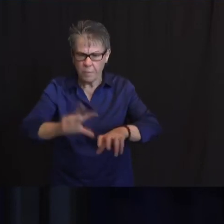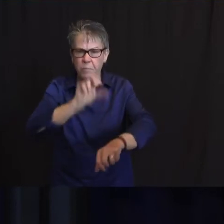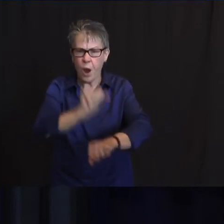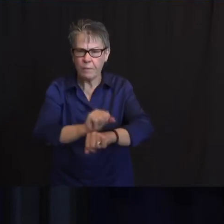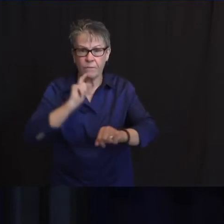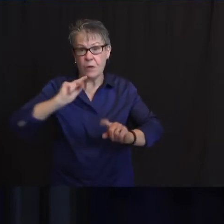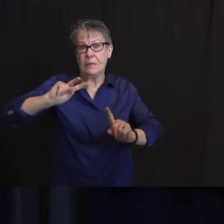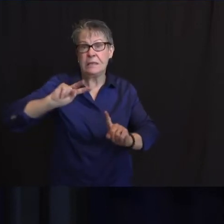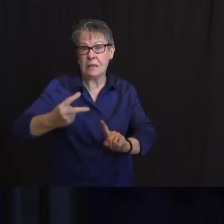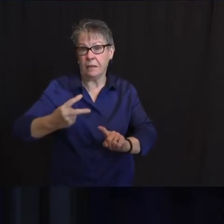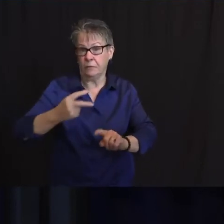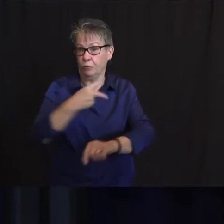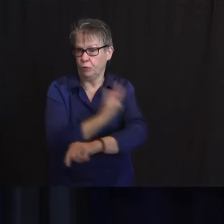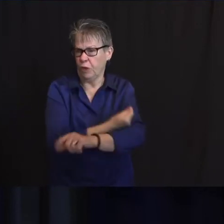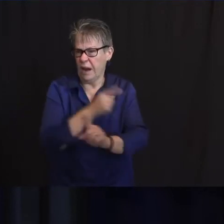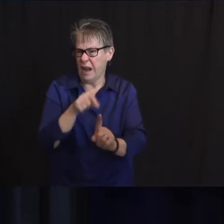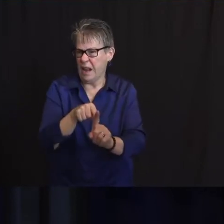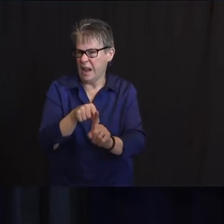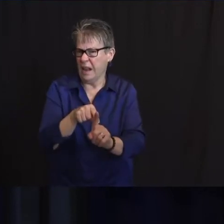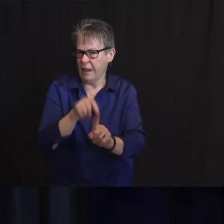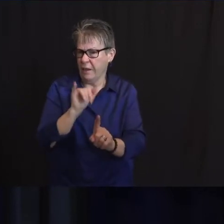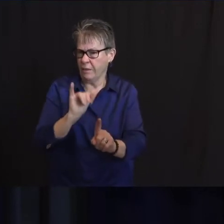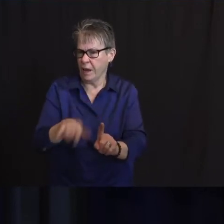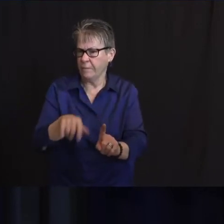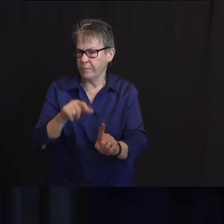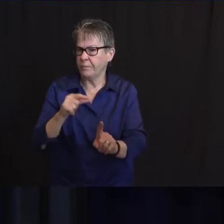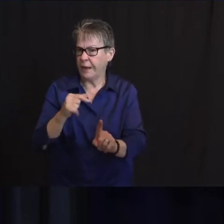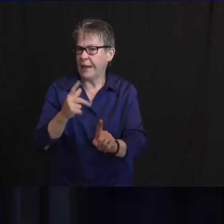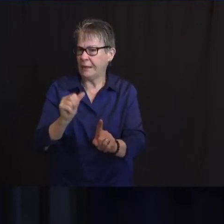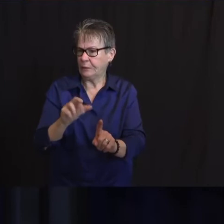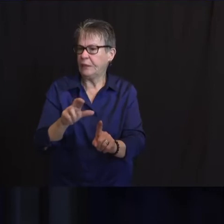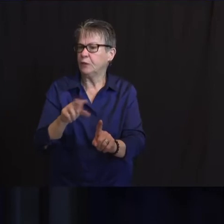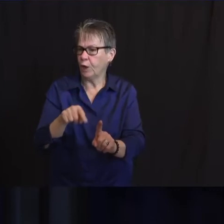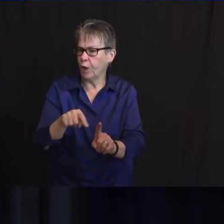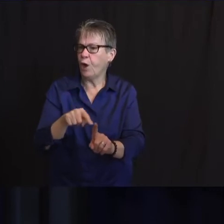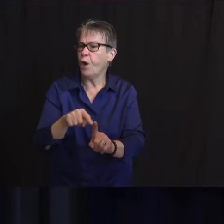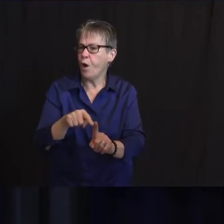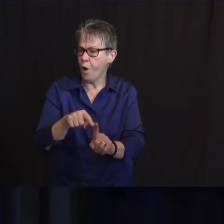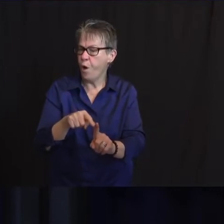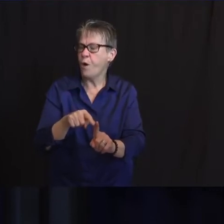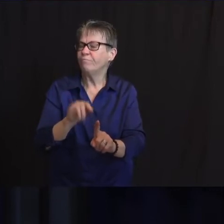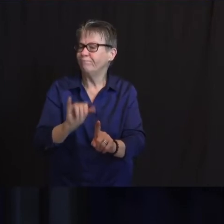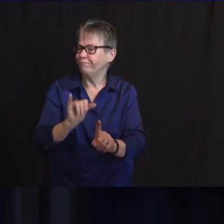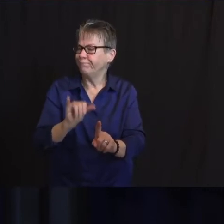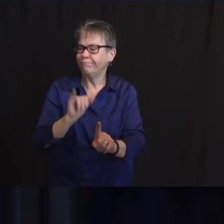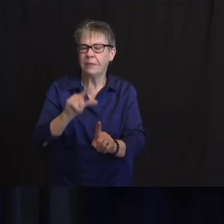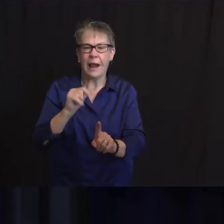particularly the Gloucester site, that did not do that, but everyone that is due for a second dose